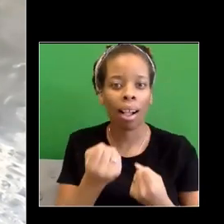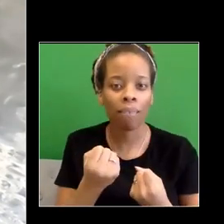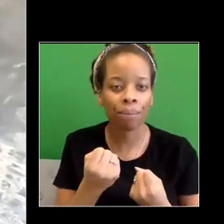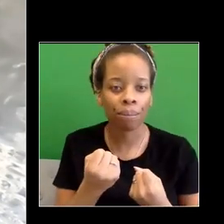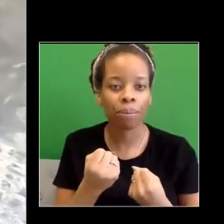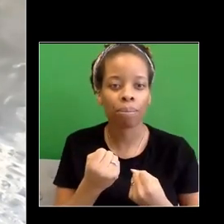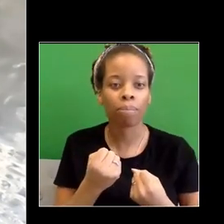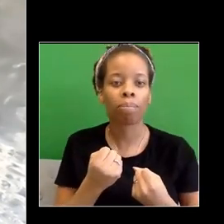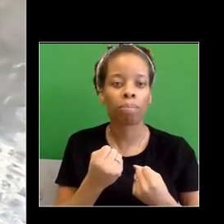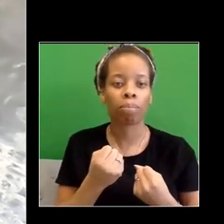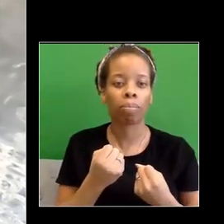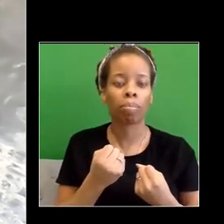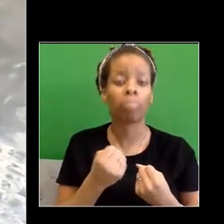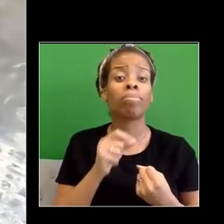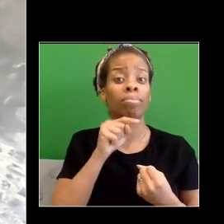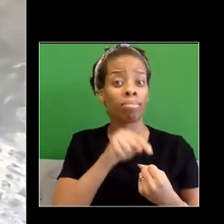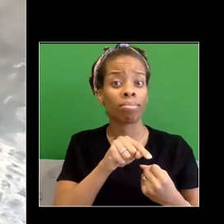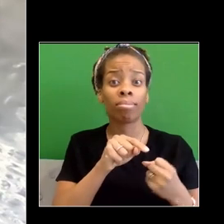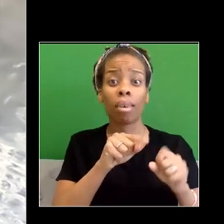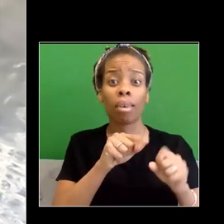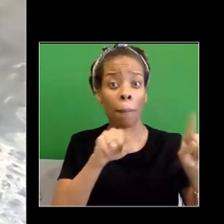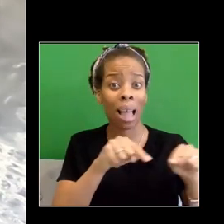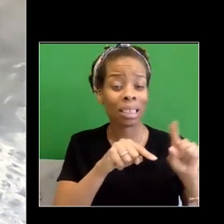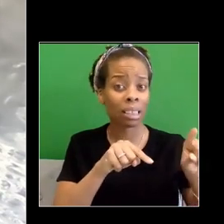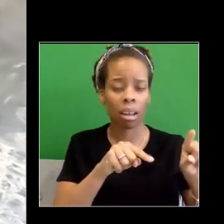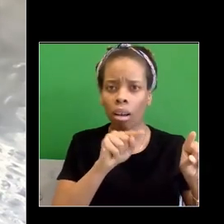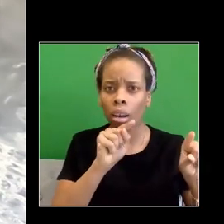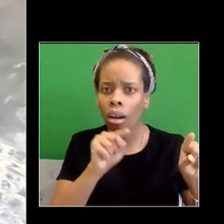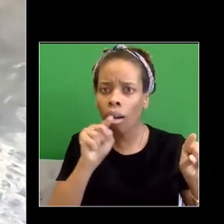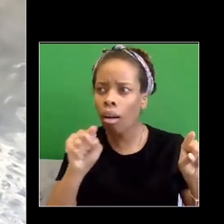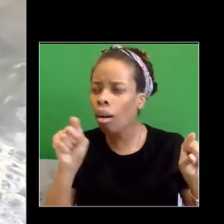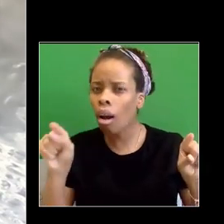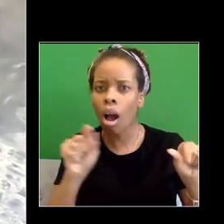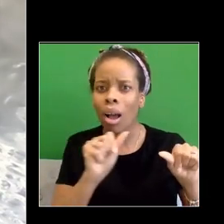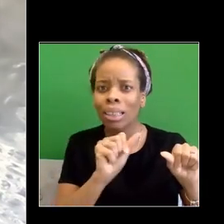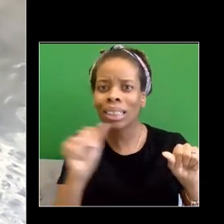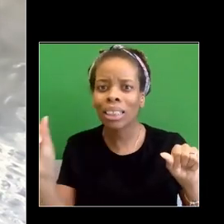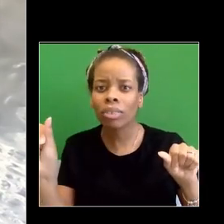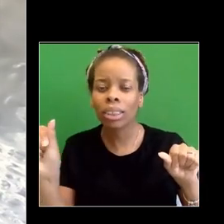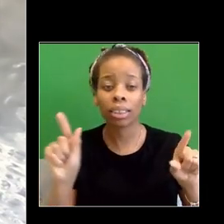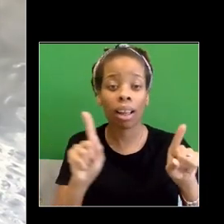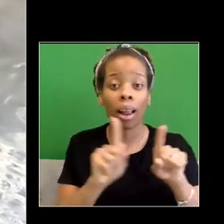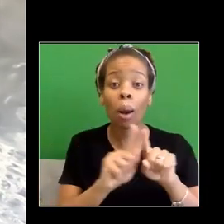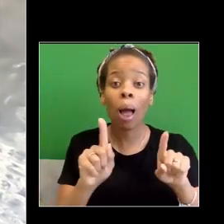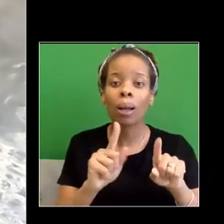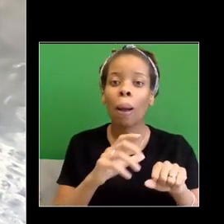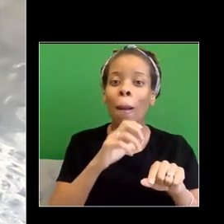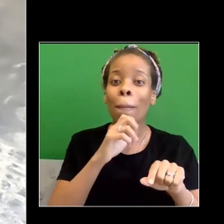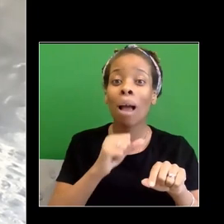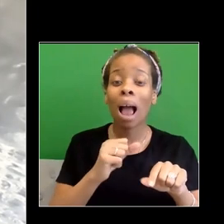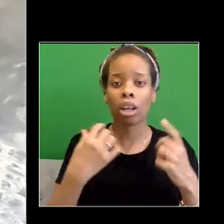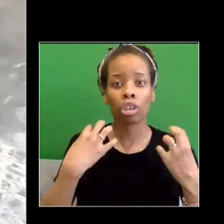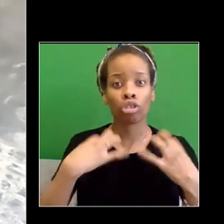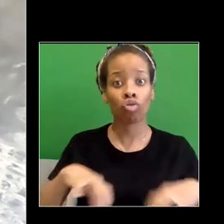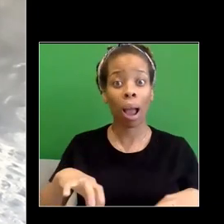where they relate to other works, or where they are, where there's like a series of works, like the man in the stripes always being a